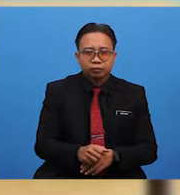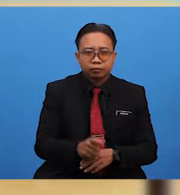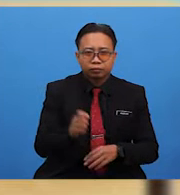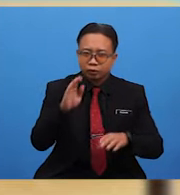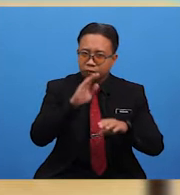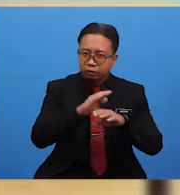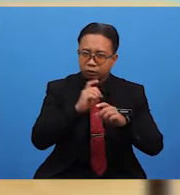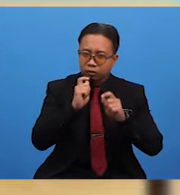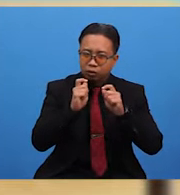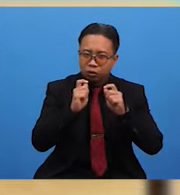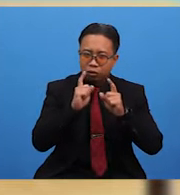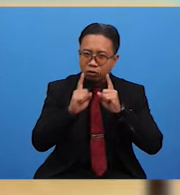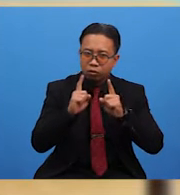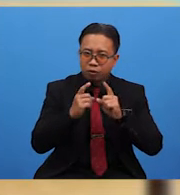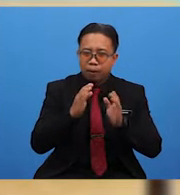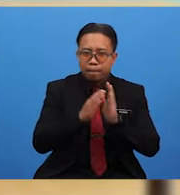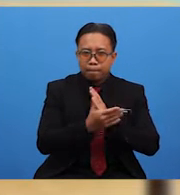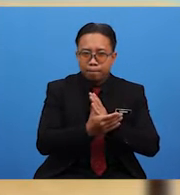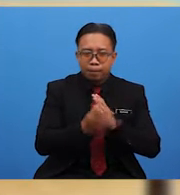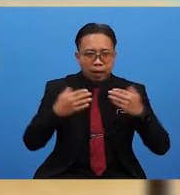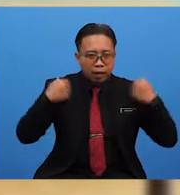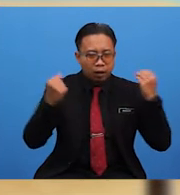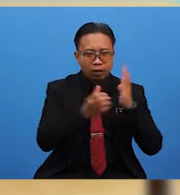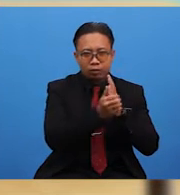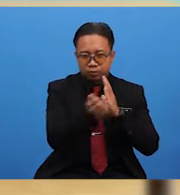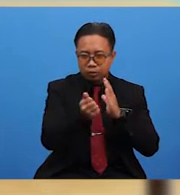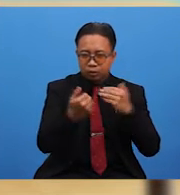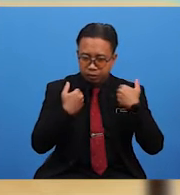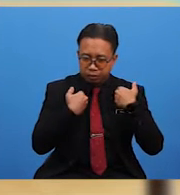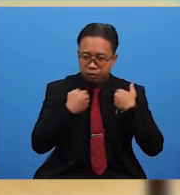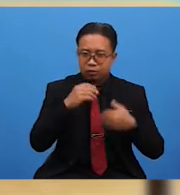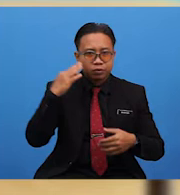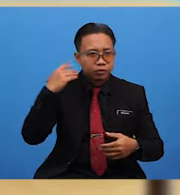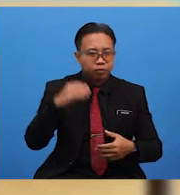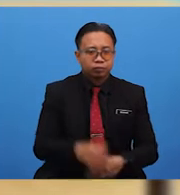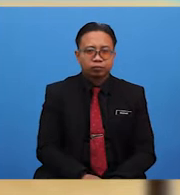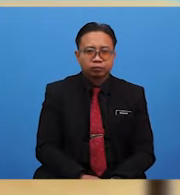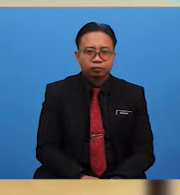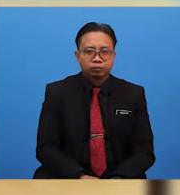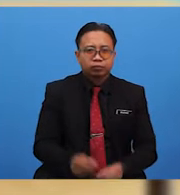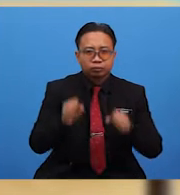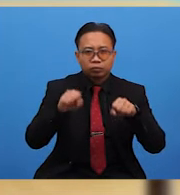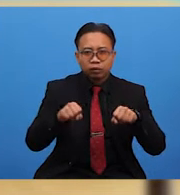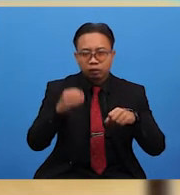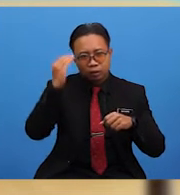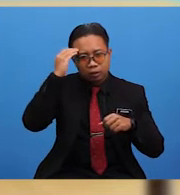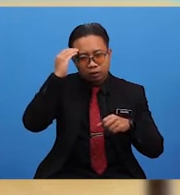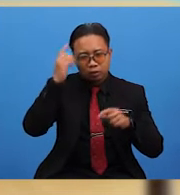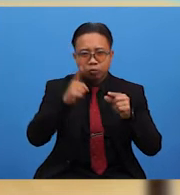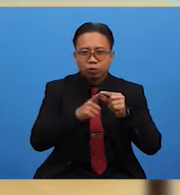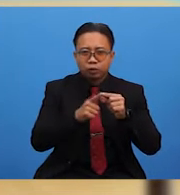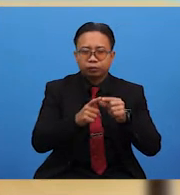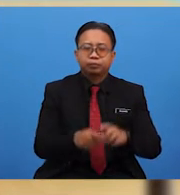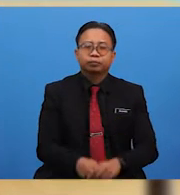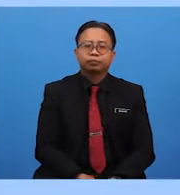The talk by the health expert also had words with these sounds. Can you identify the words from this